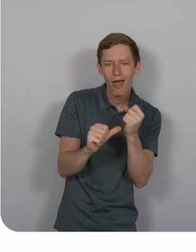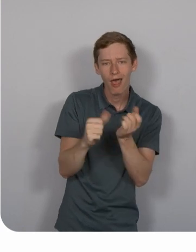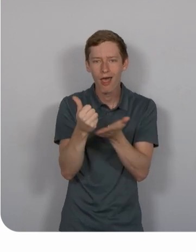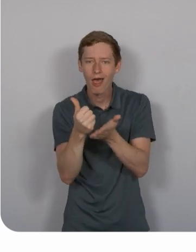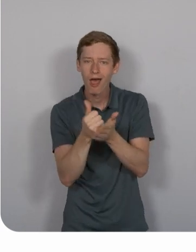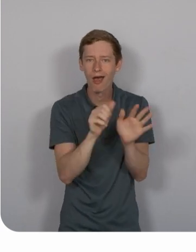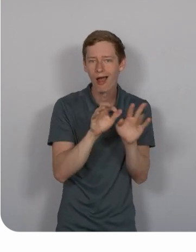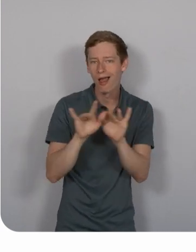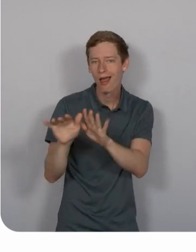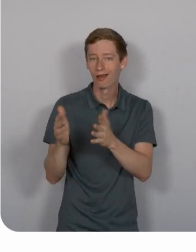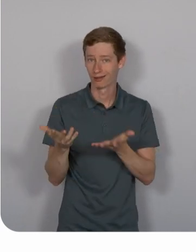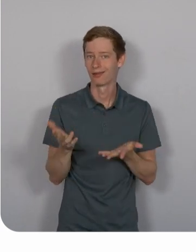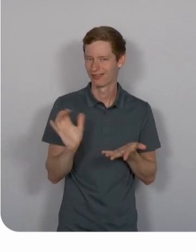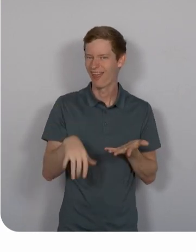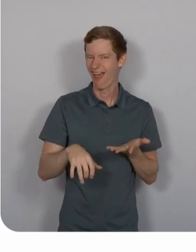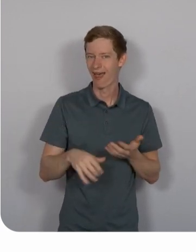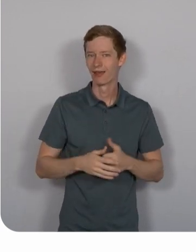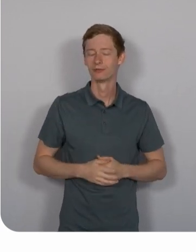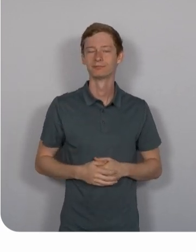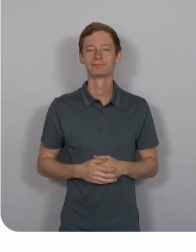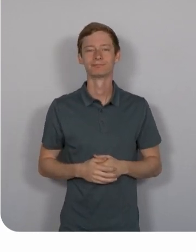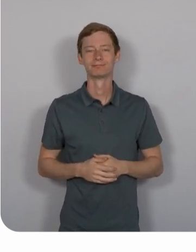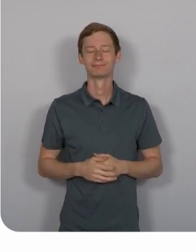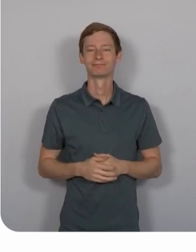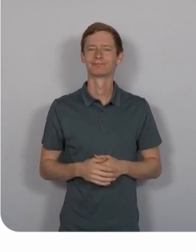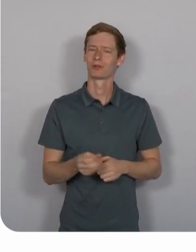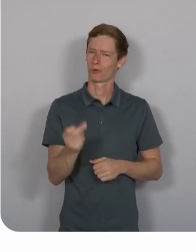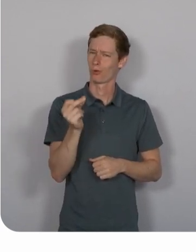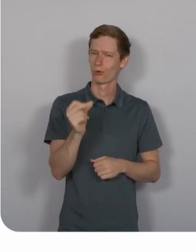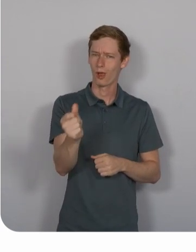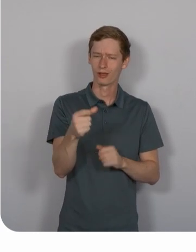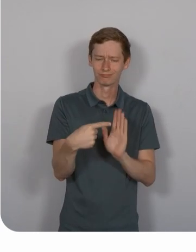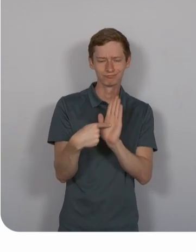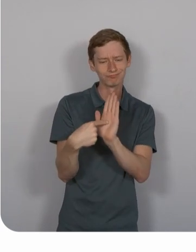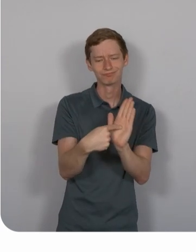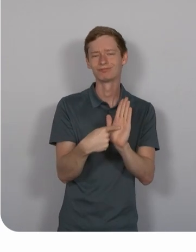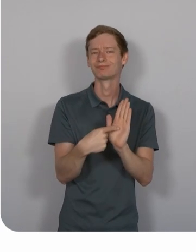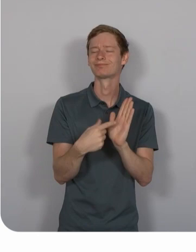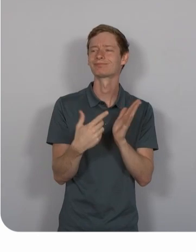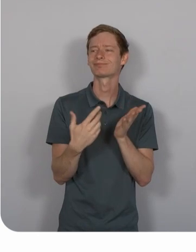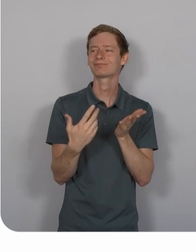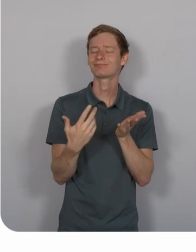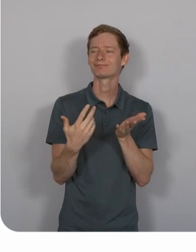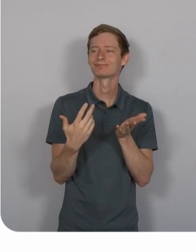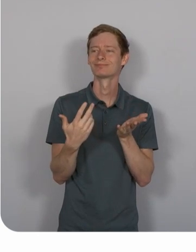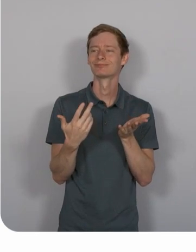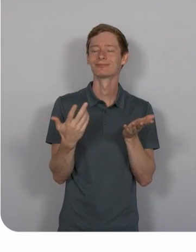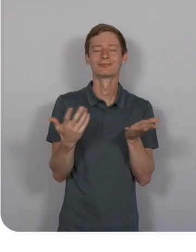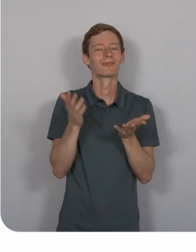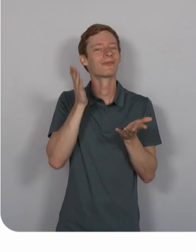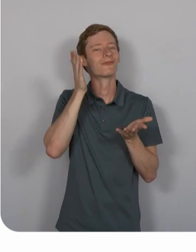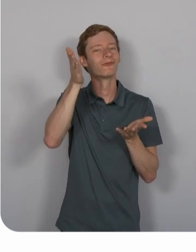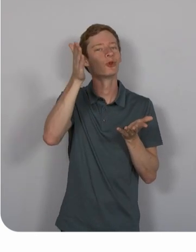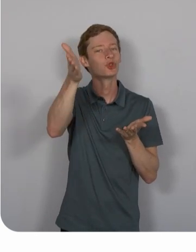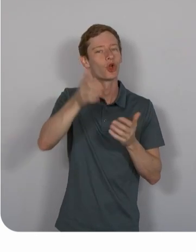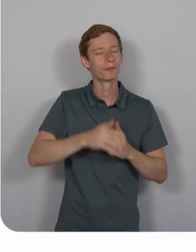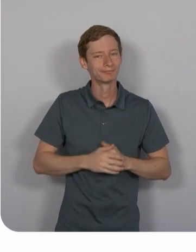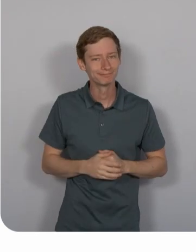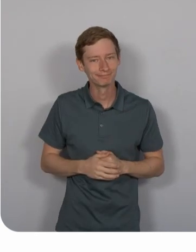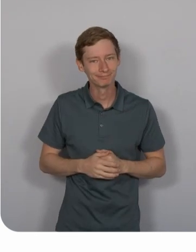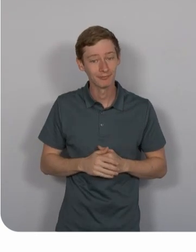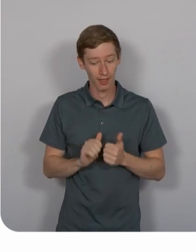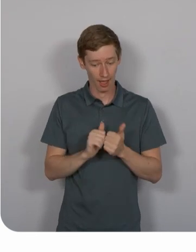too. So, this is just a quick glimpse of the future and how